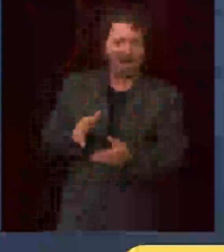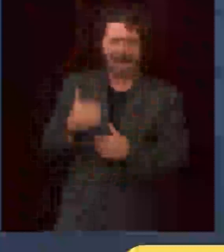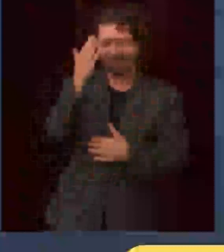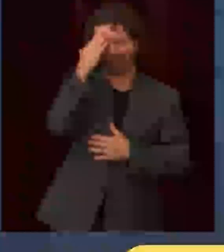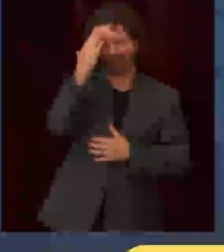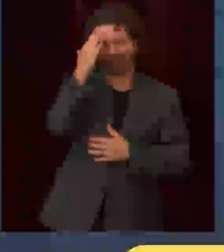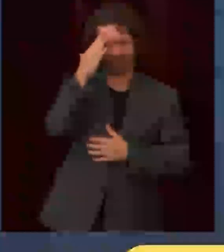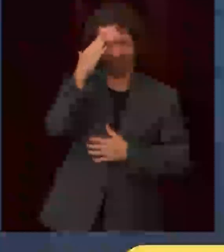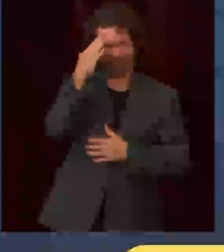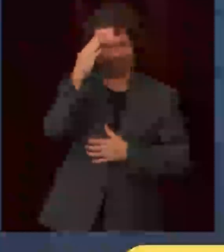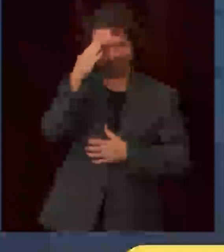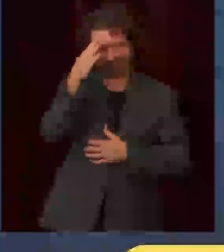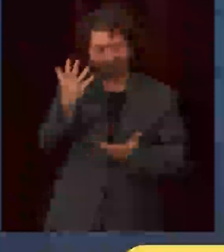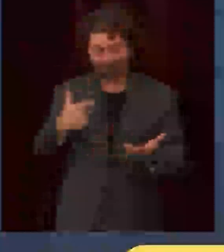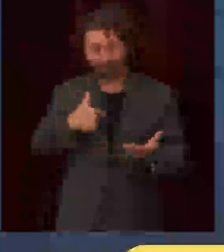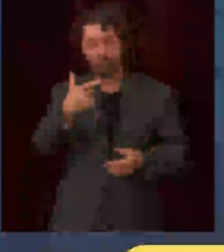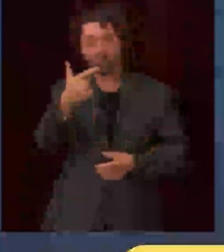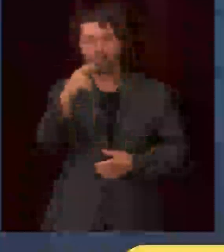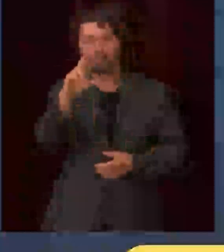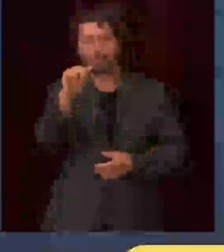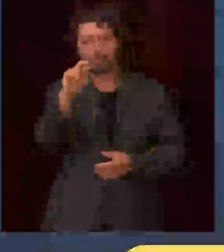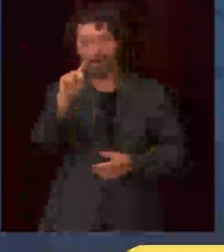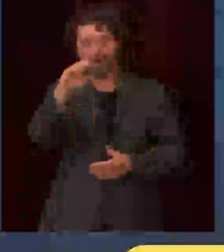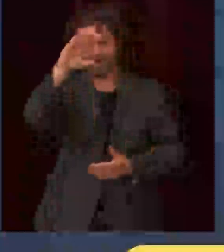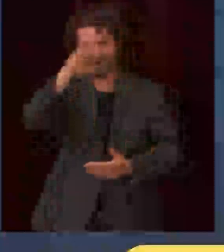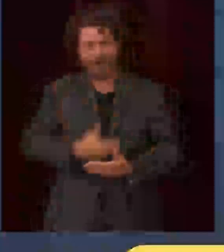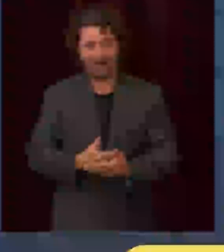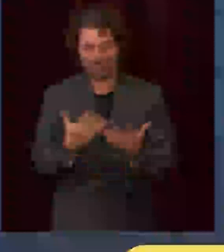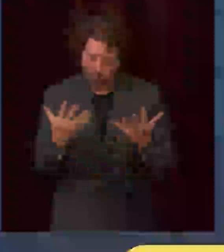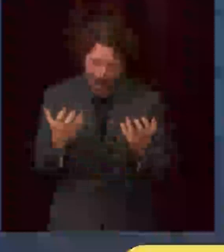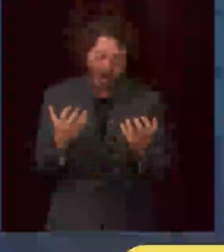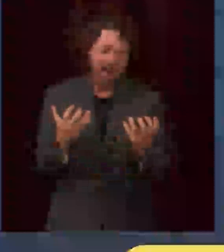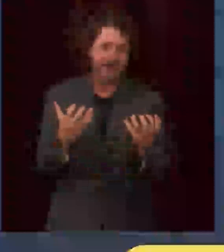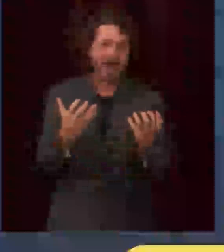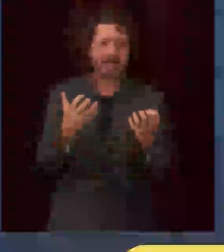a couple of his friends, and we understand how important that is.